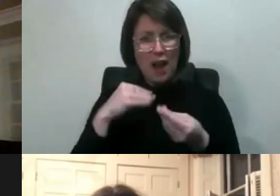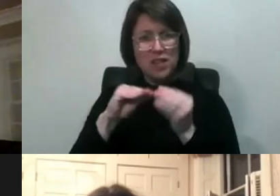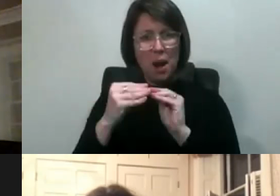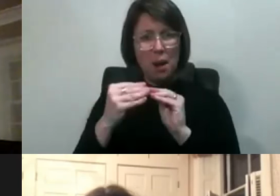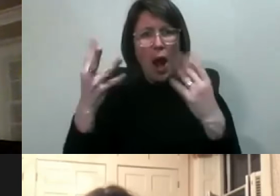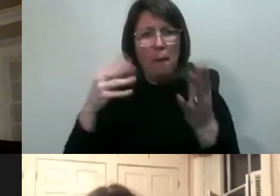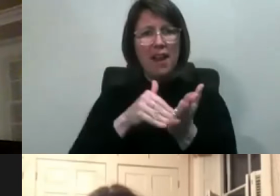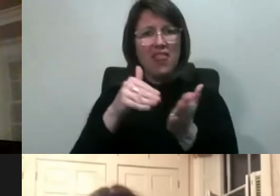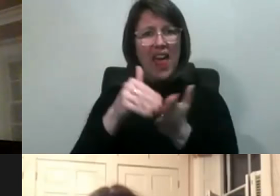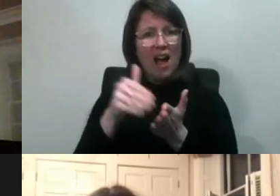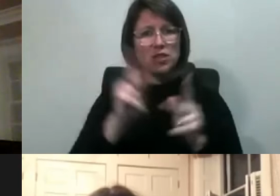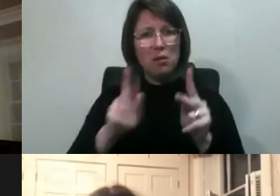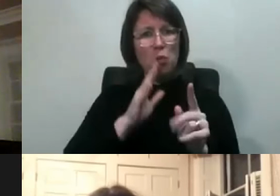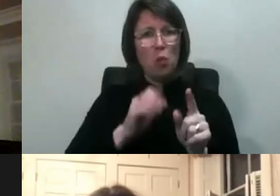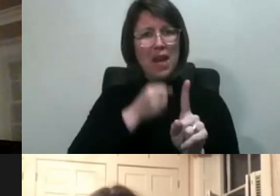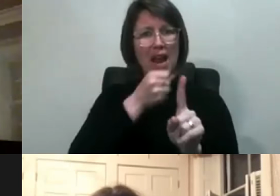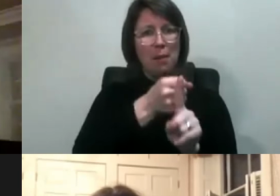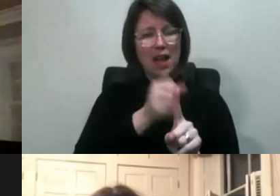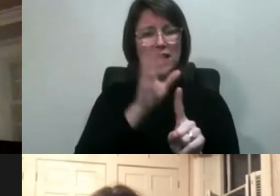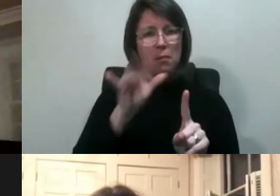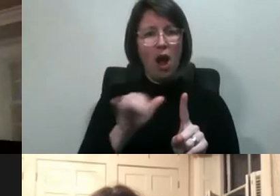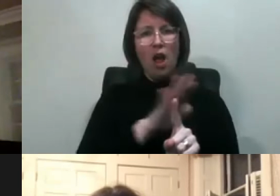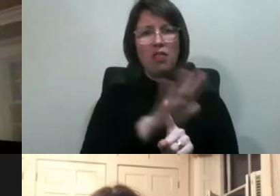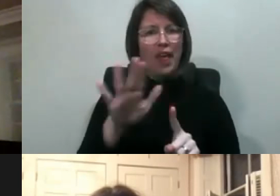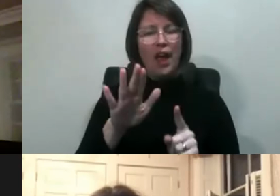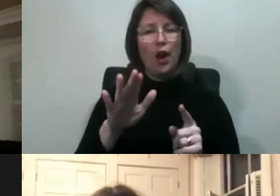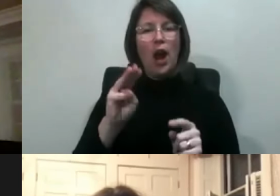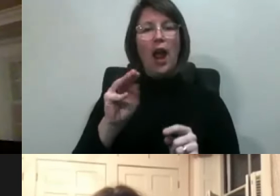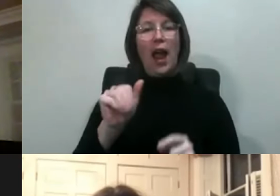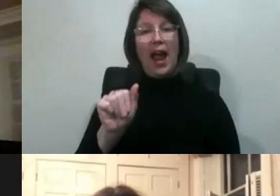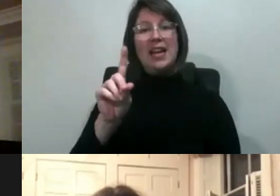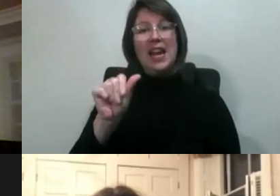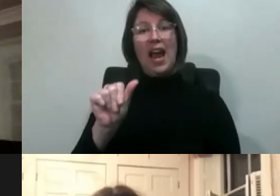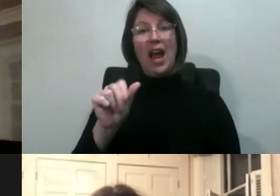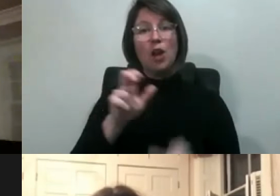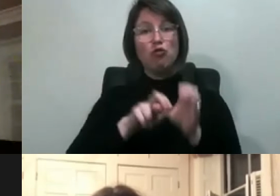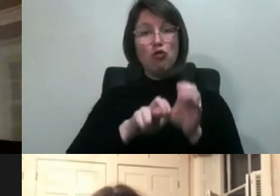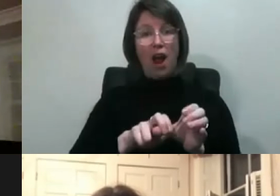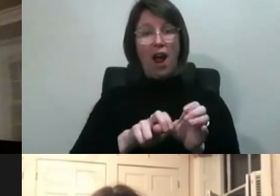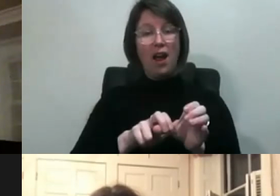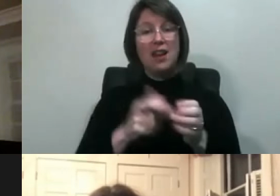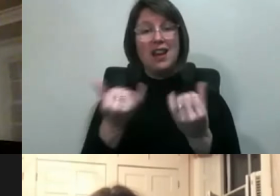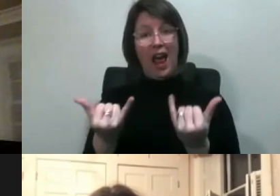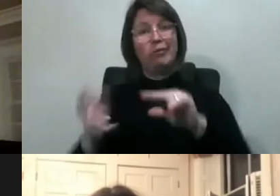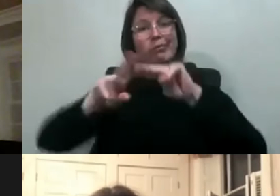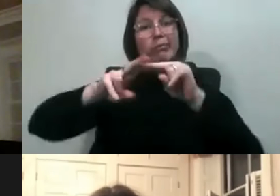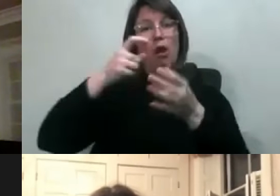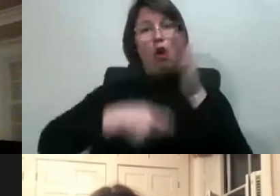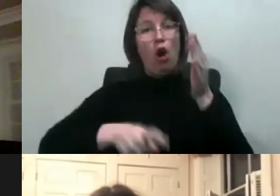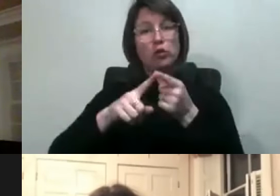thousands of people that are going to be affected by their ADA ride no longer being, and now it's a premium ride?